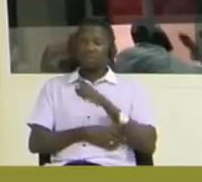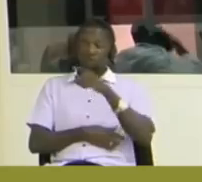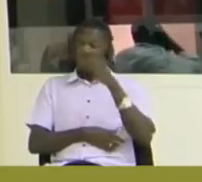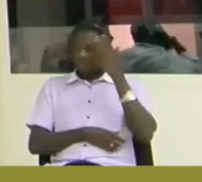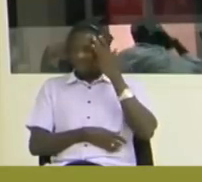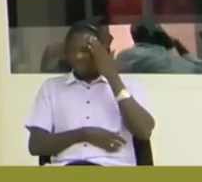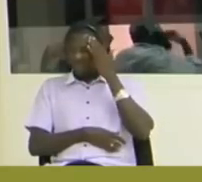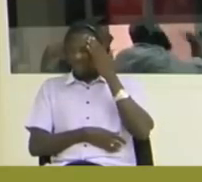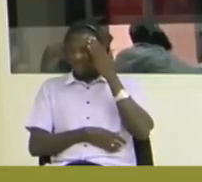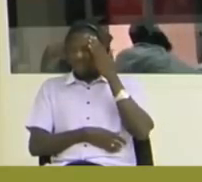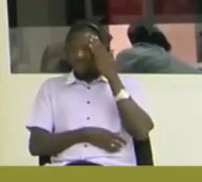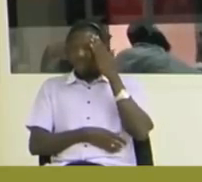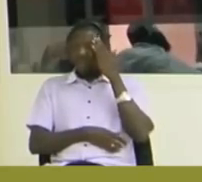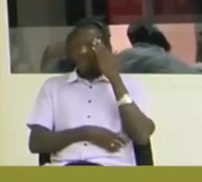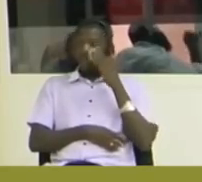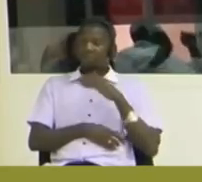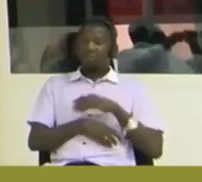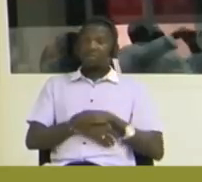suggesting,